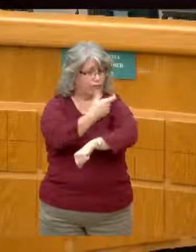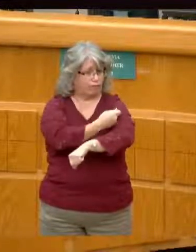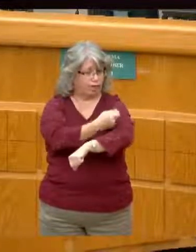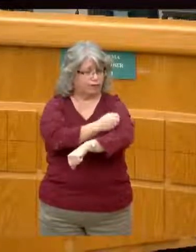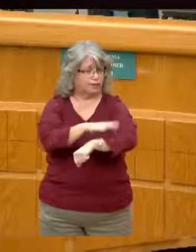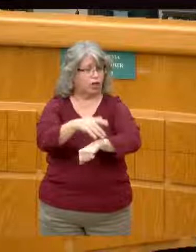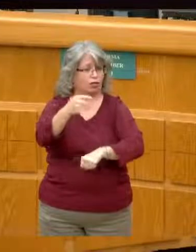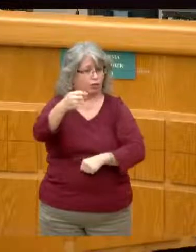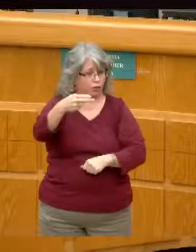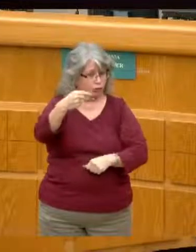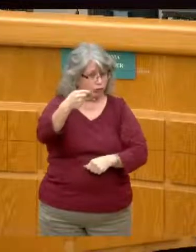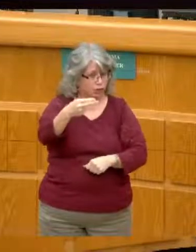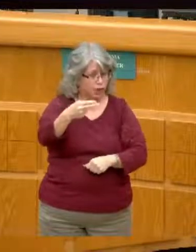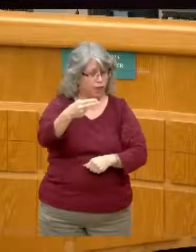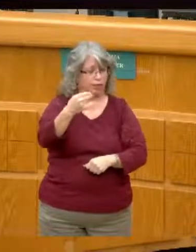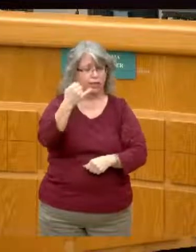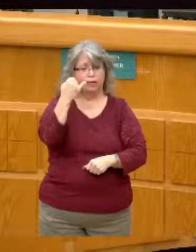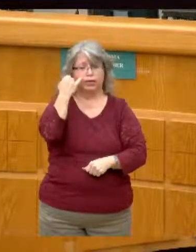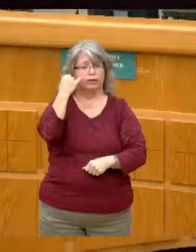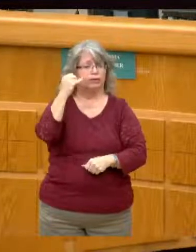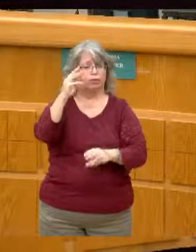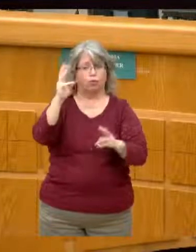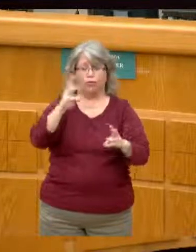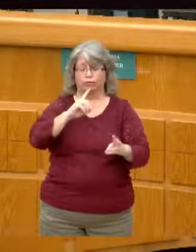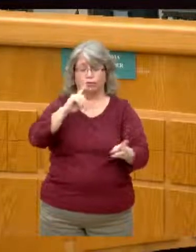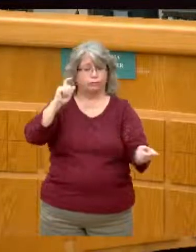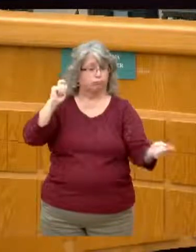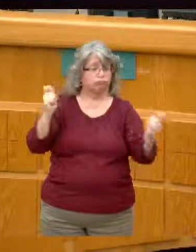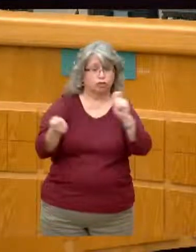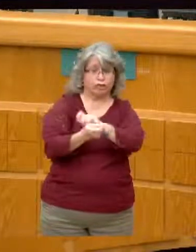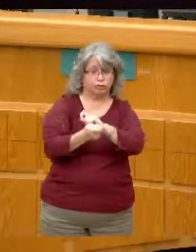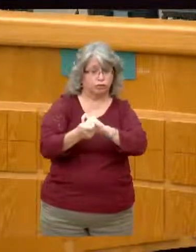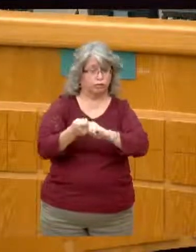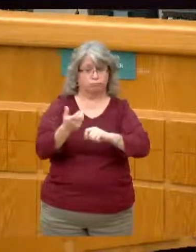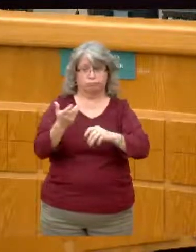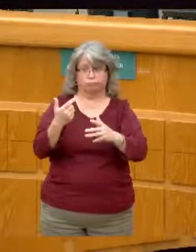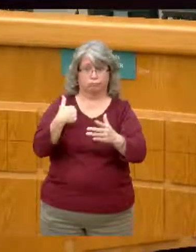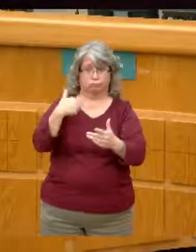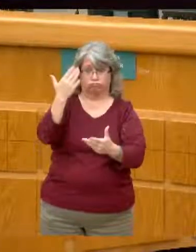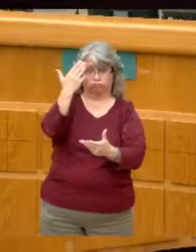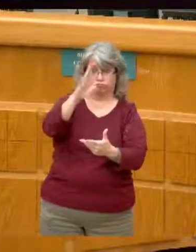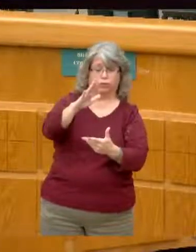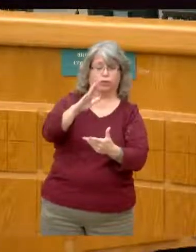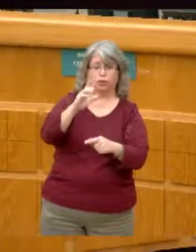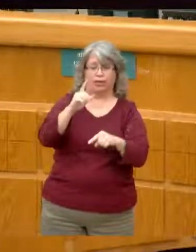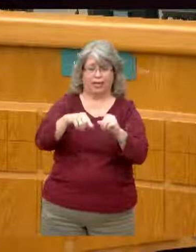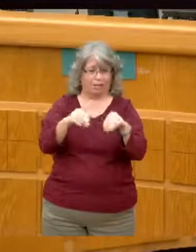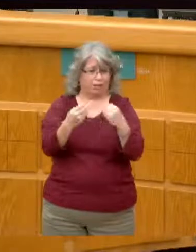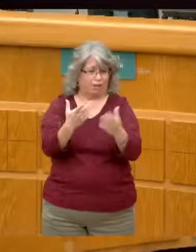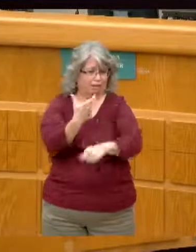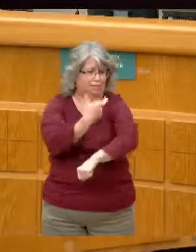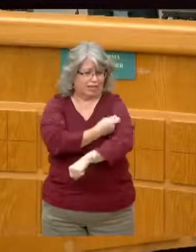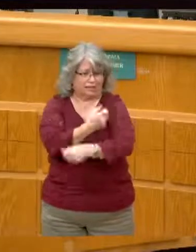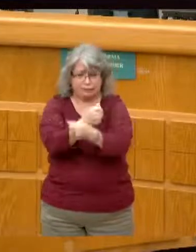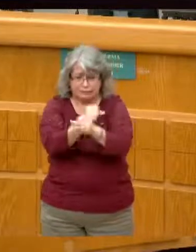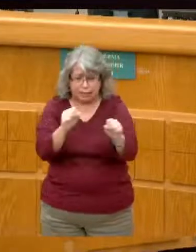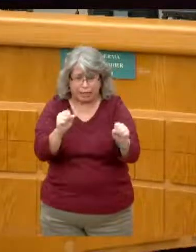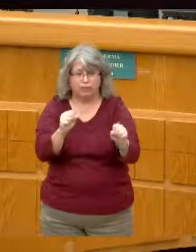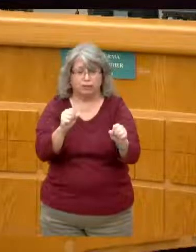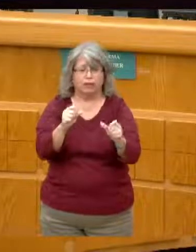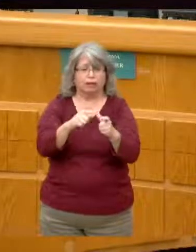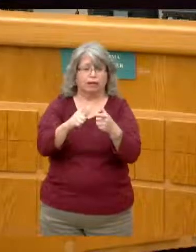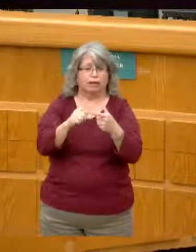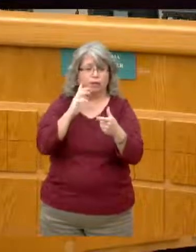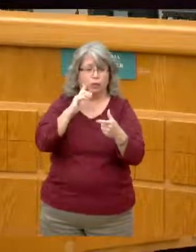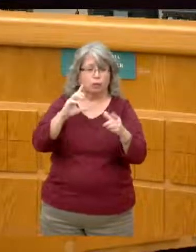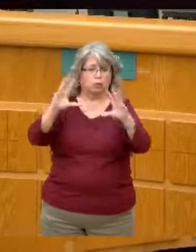some significant change to the forecasted weather that we're unable to provide vaccines safely to the community, we will shut